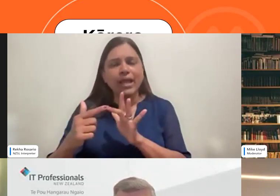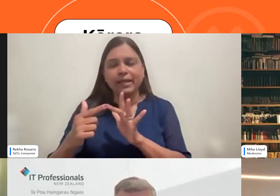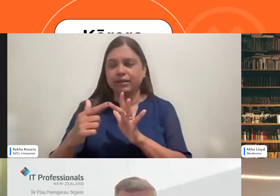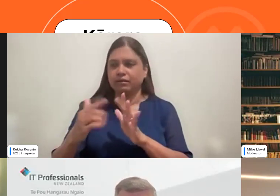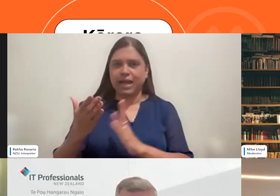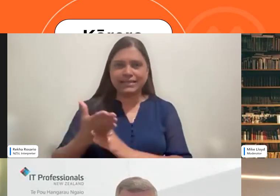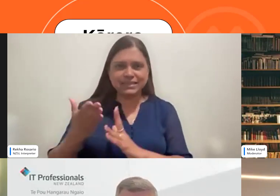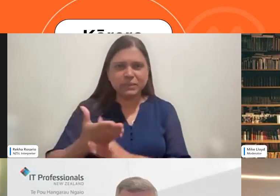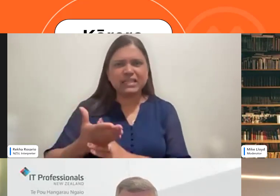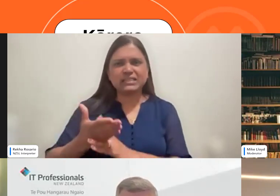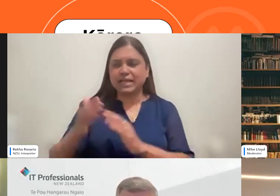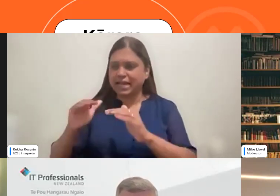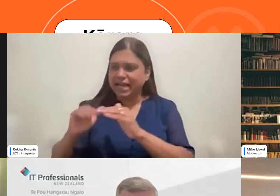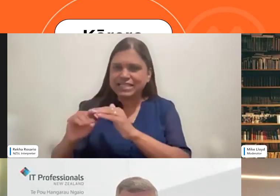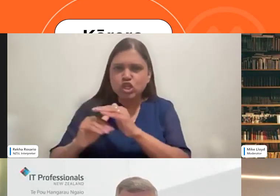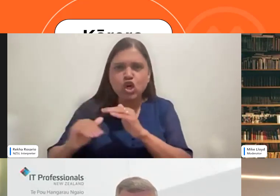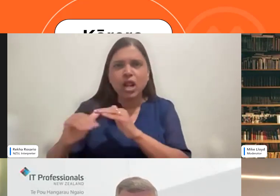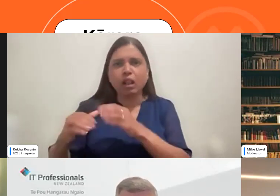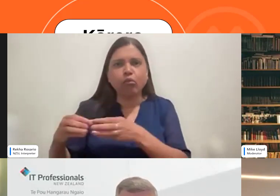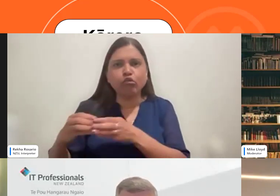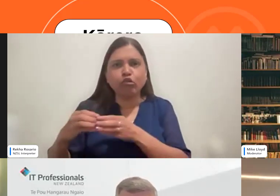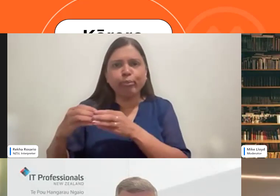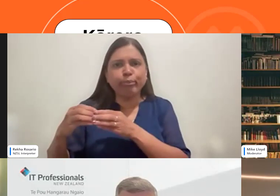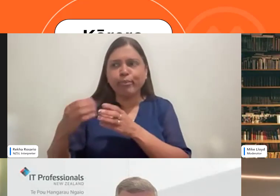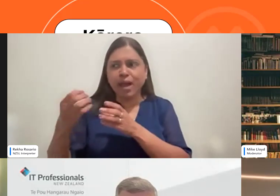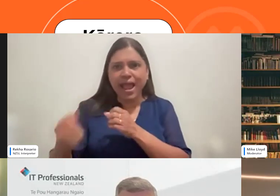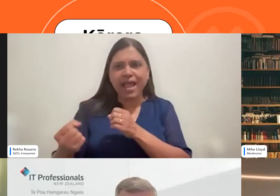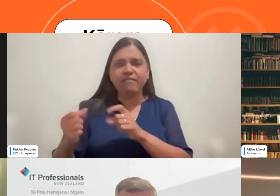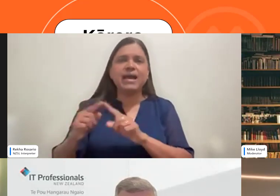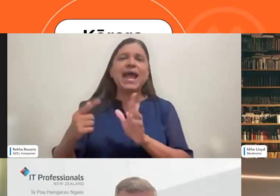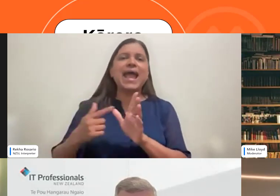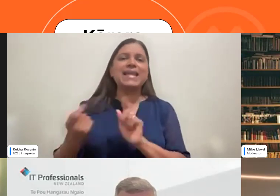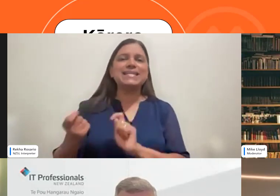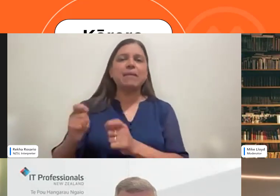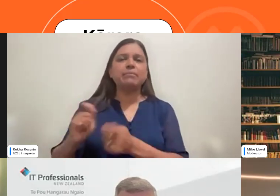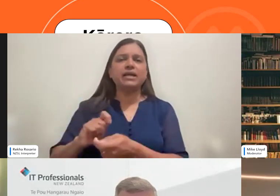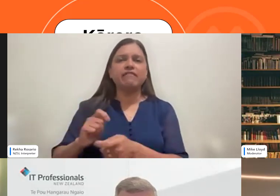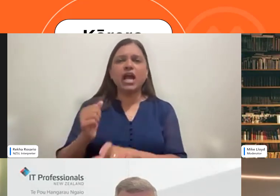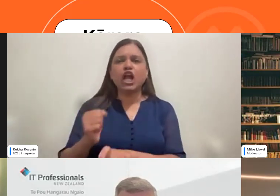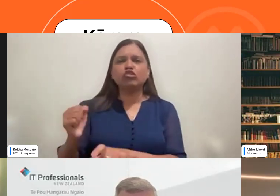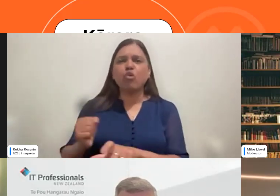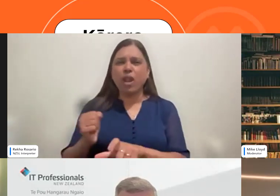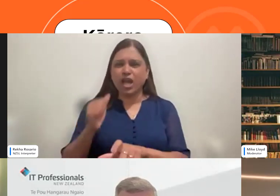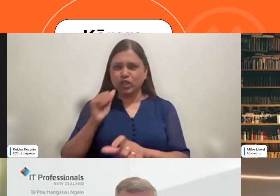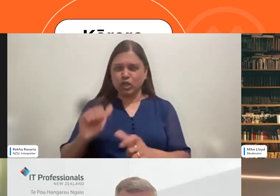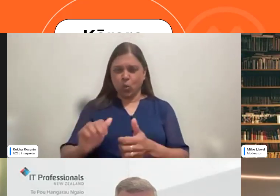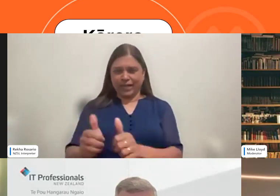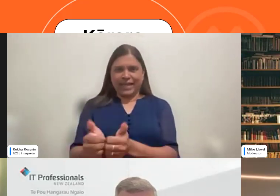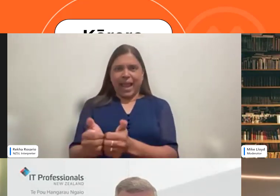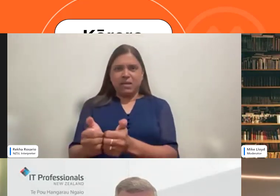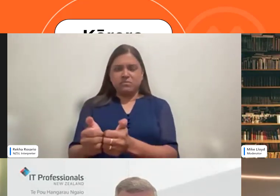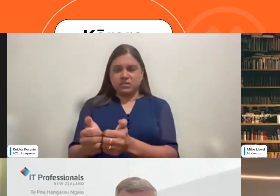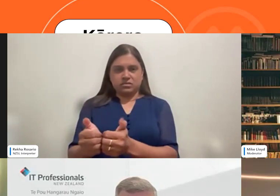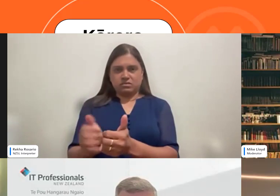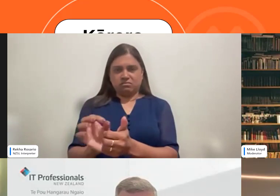ERG, internal rōpū, who do things like the adaptive controllers for gaming. They have inclusive